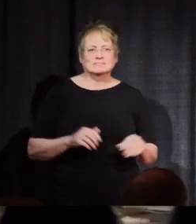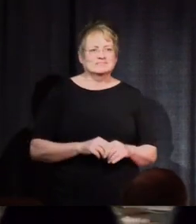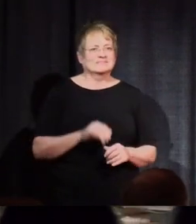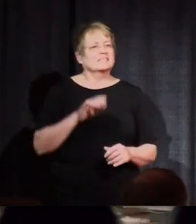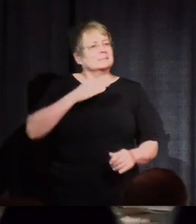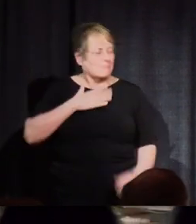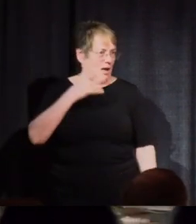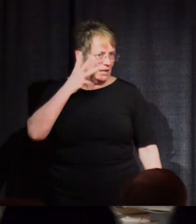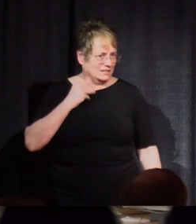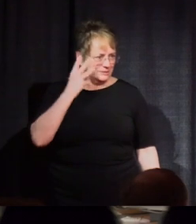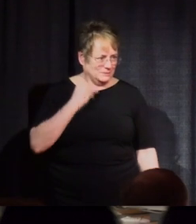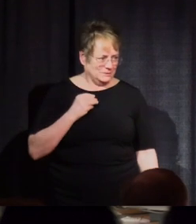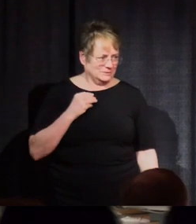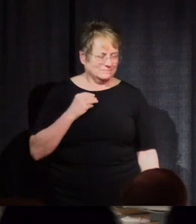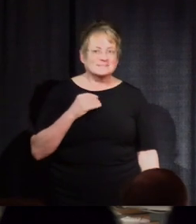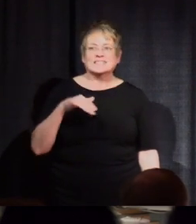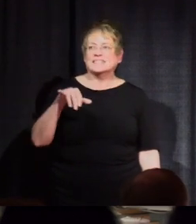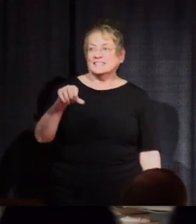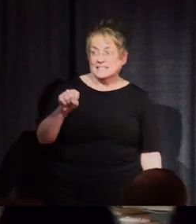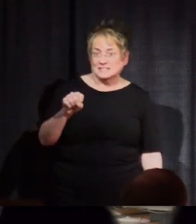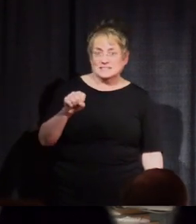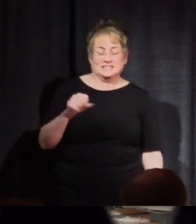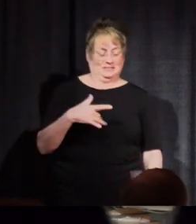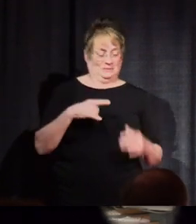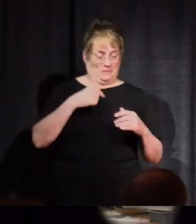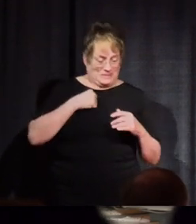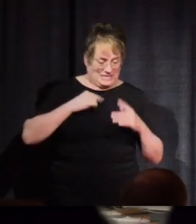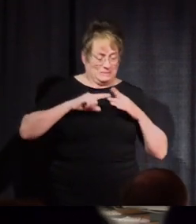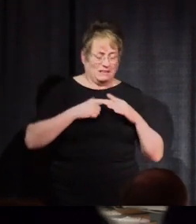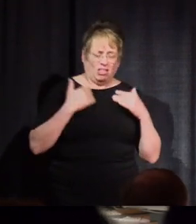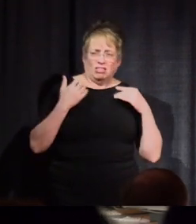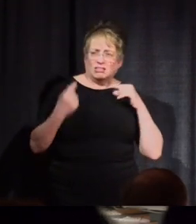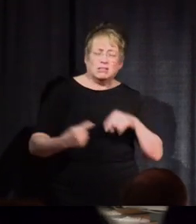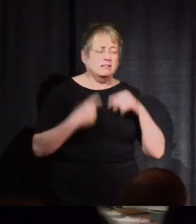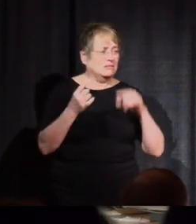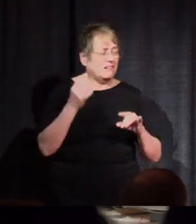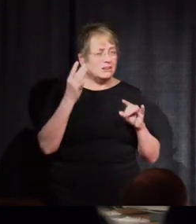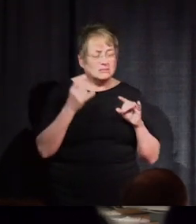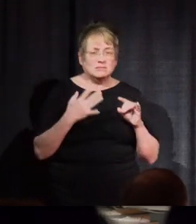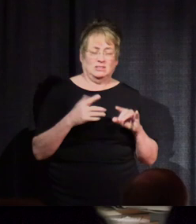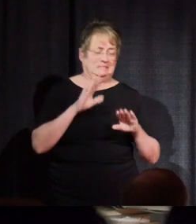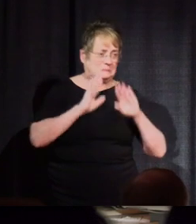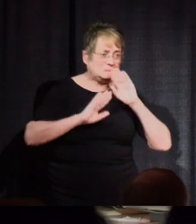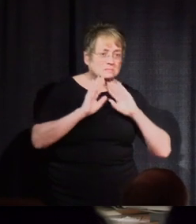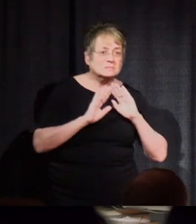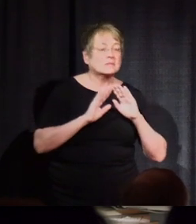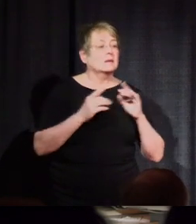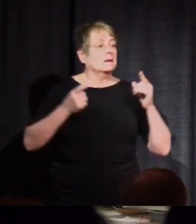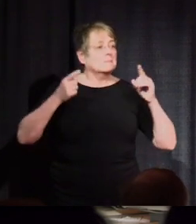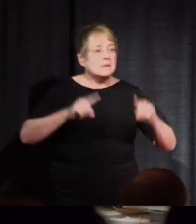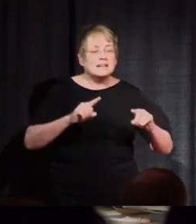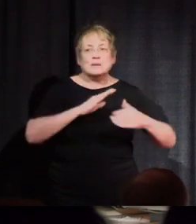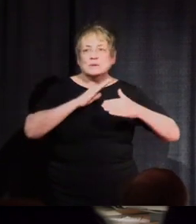that is my experience yes it was messy for me and the many generations of pioneers but the result